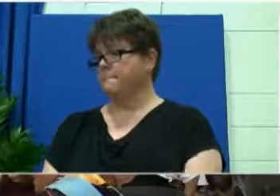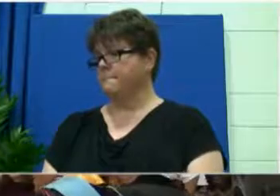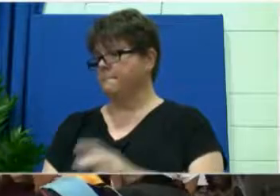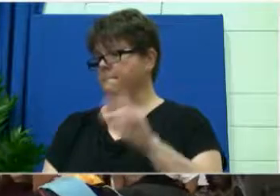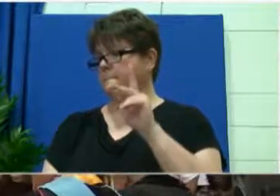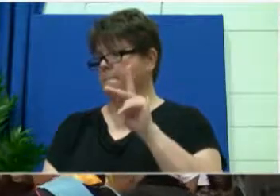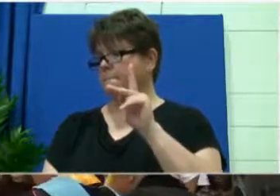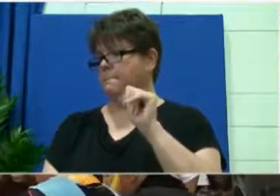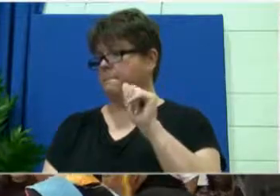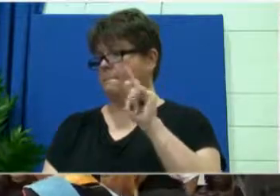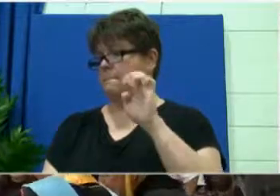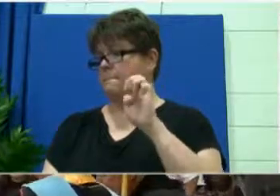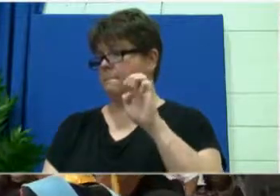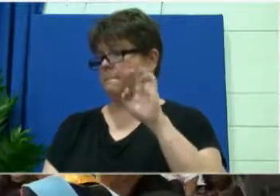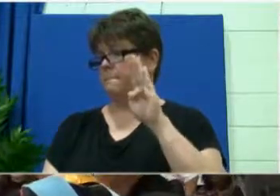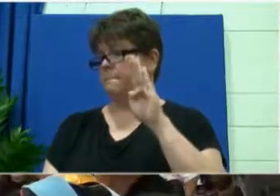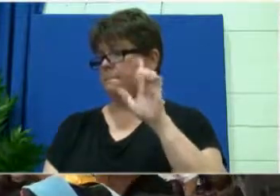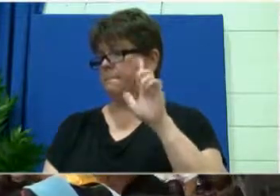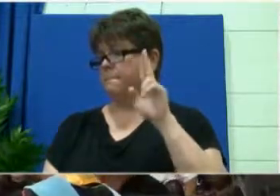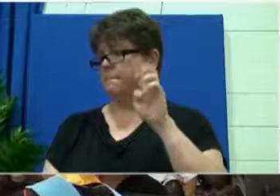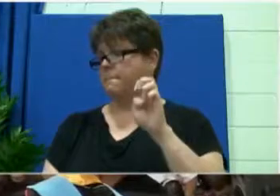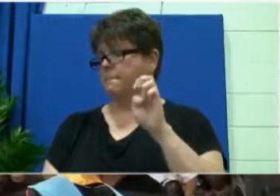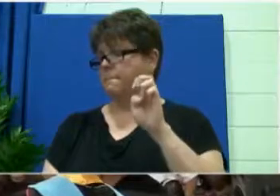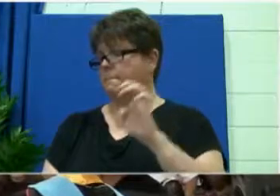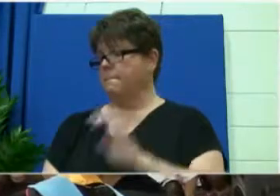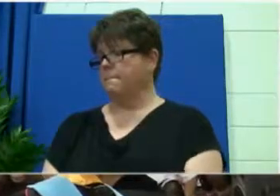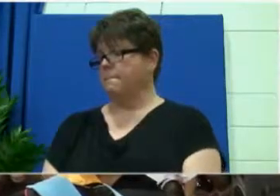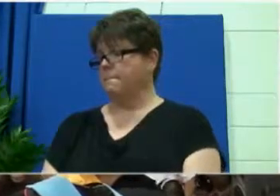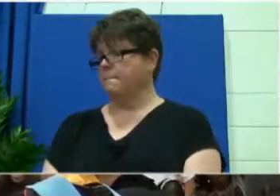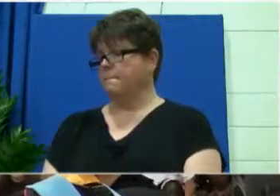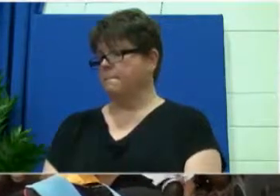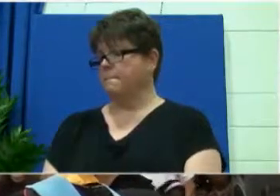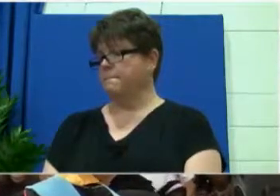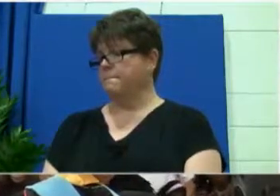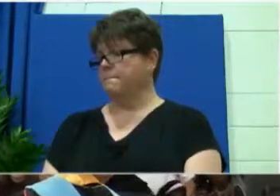Katie Marie Blue, Associate in Arts.